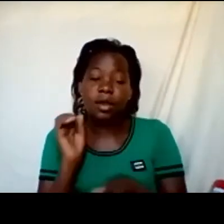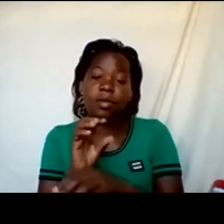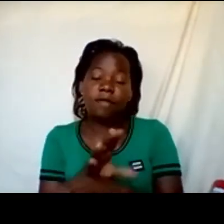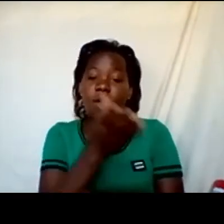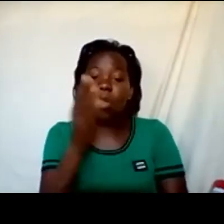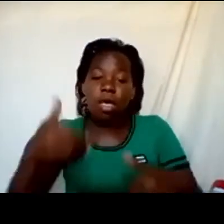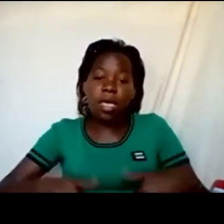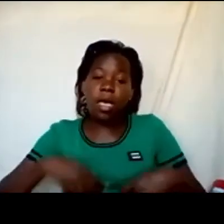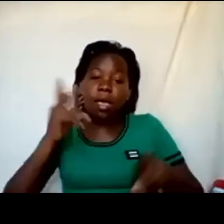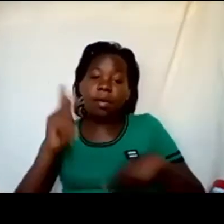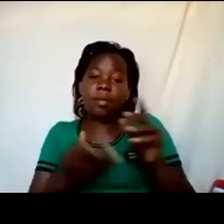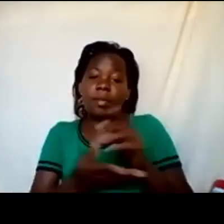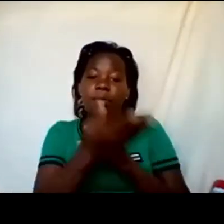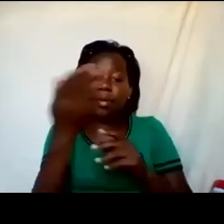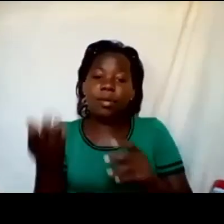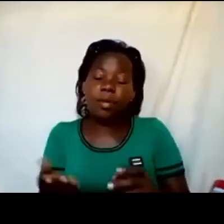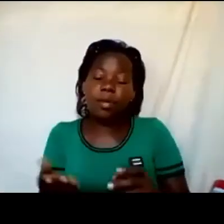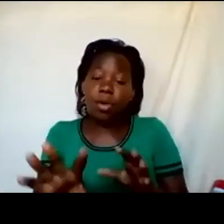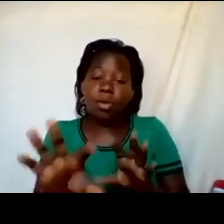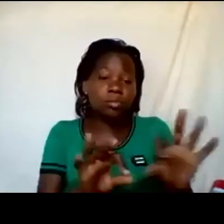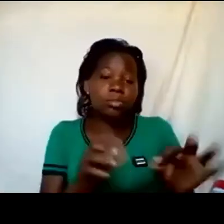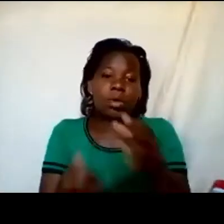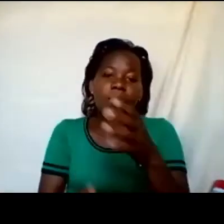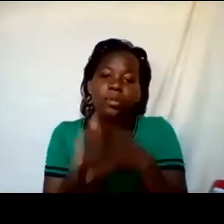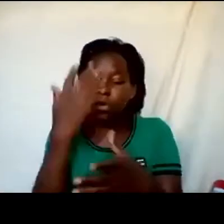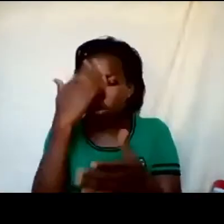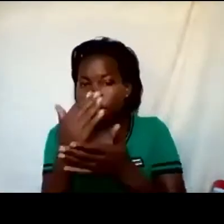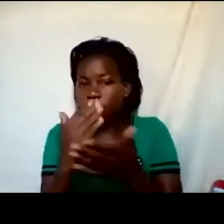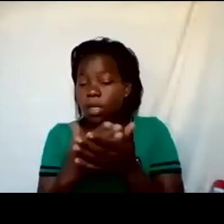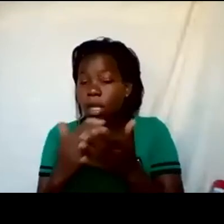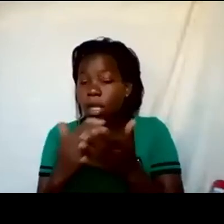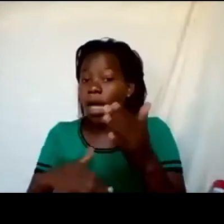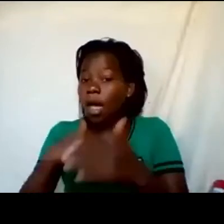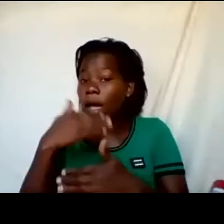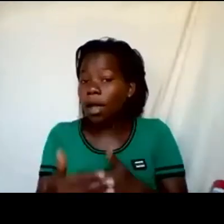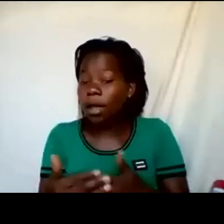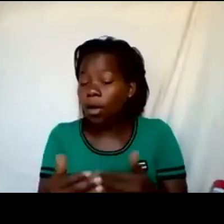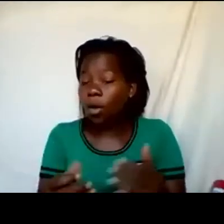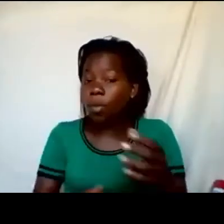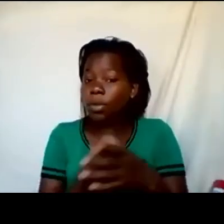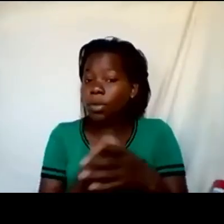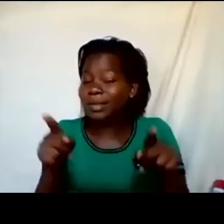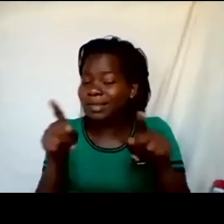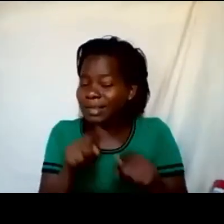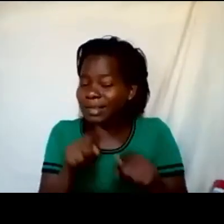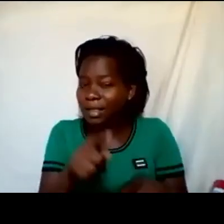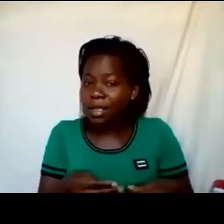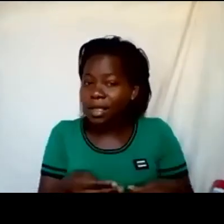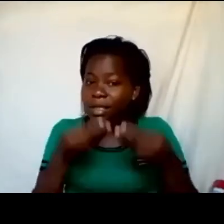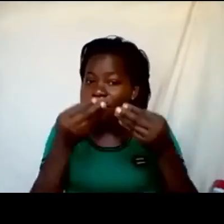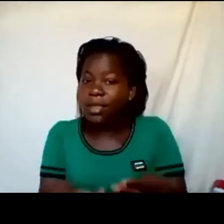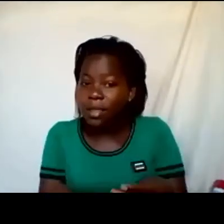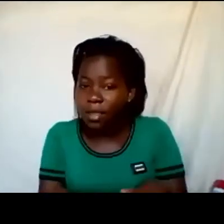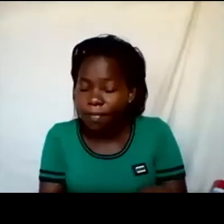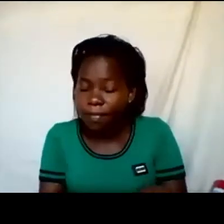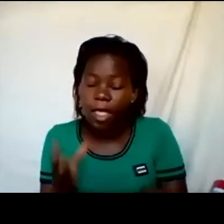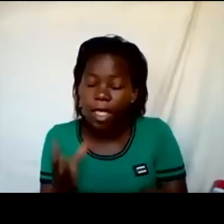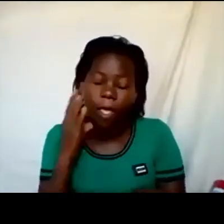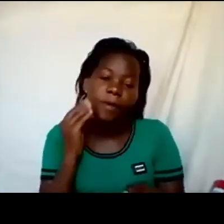because at the end of the day, it's opportunities like these that are going to give you the experience. I tell my teams